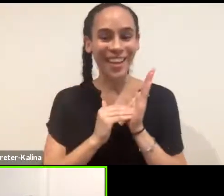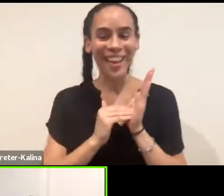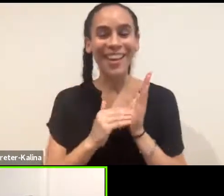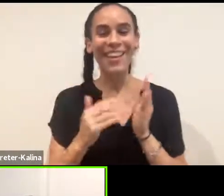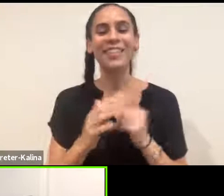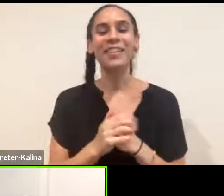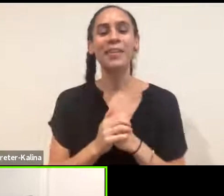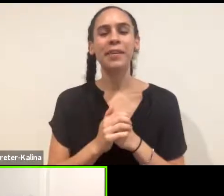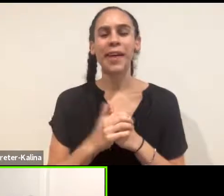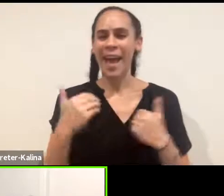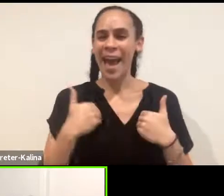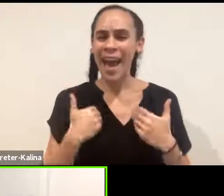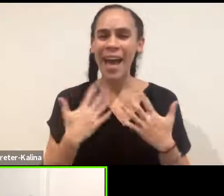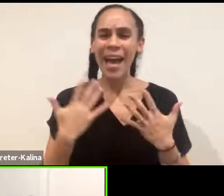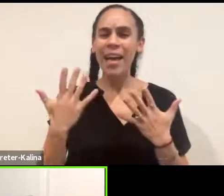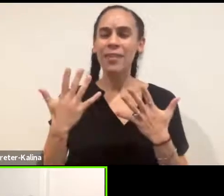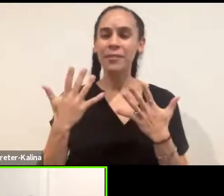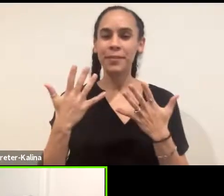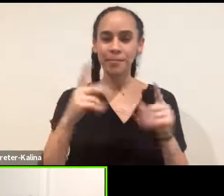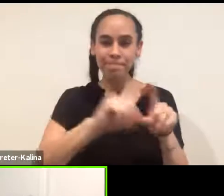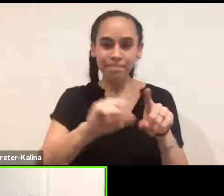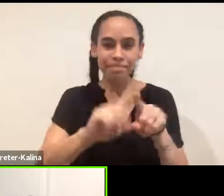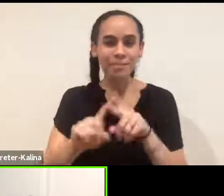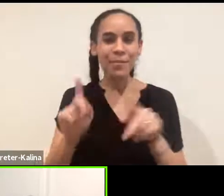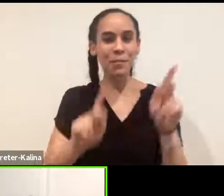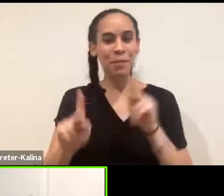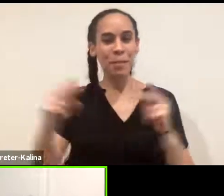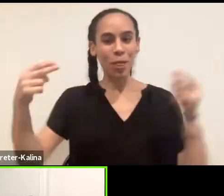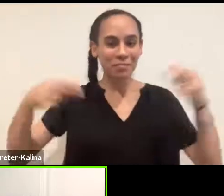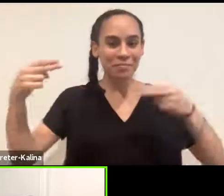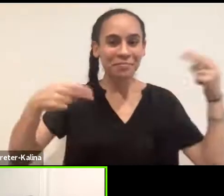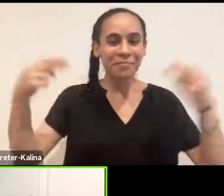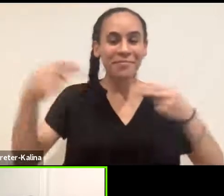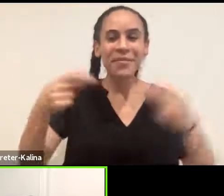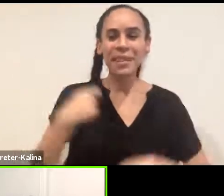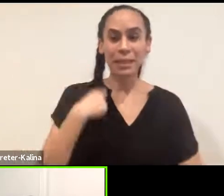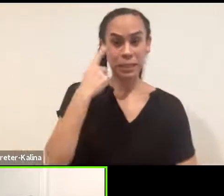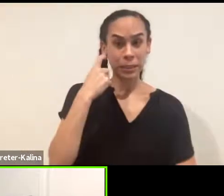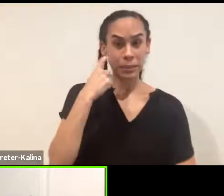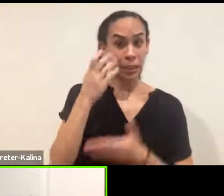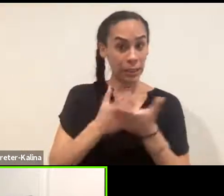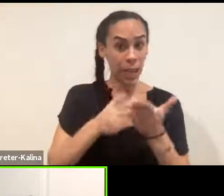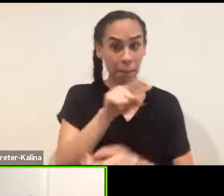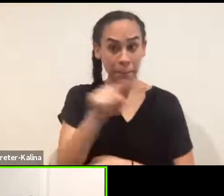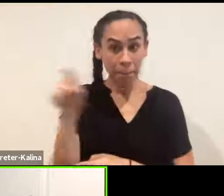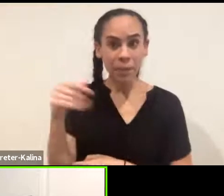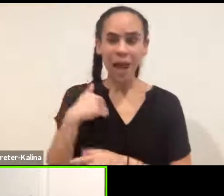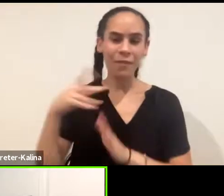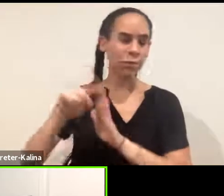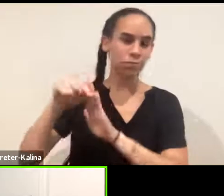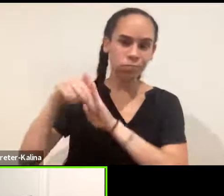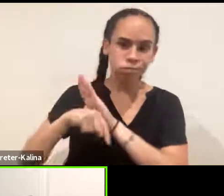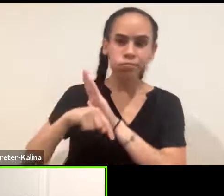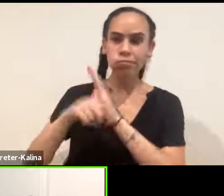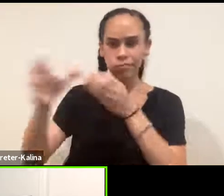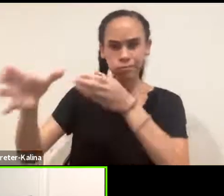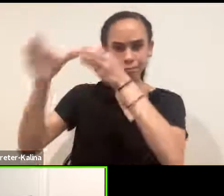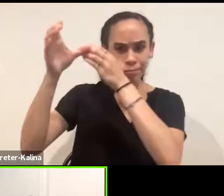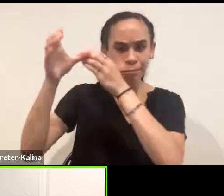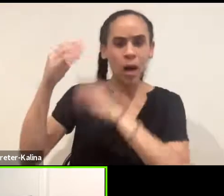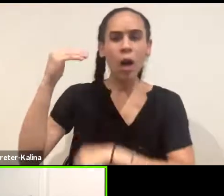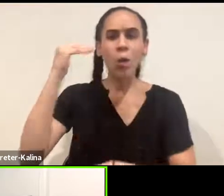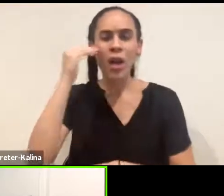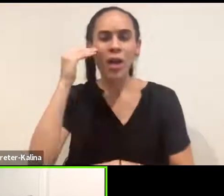actually have a mix of people joining us today. I suspect that there are some people on today who have a very in-depth knowledge and awareness of